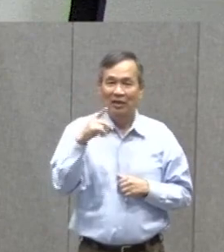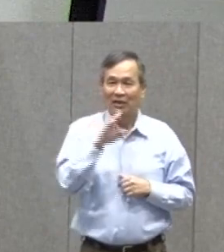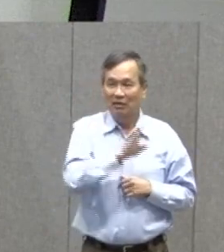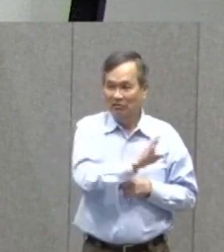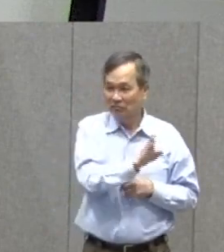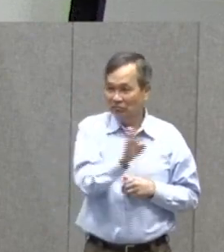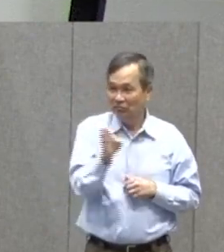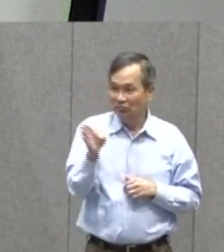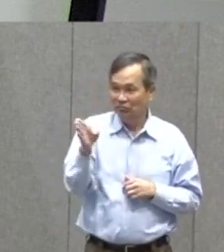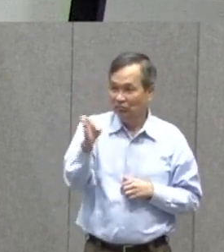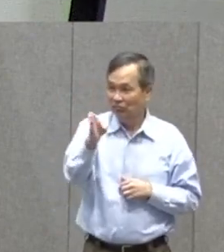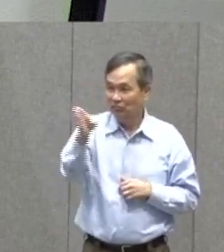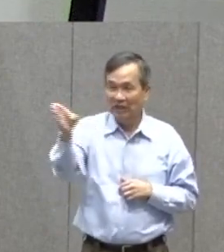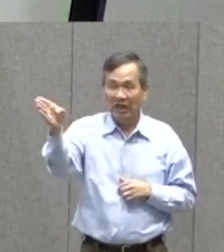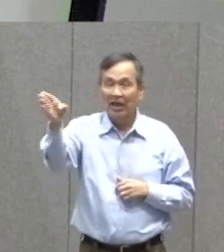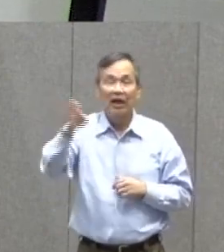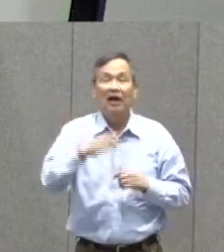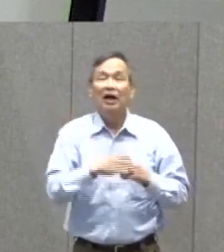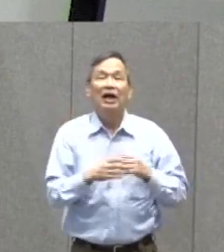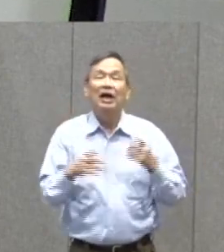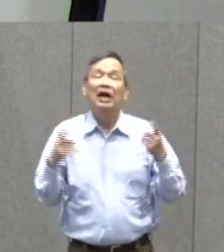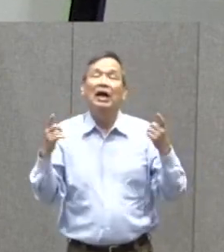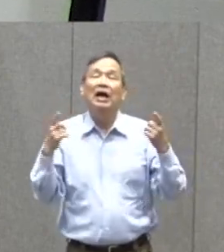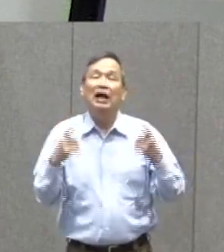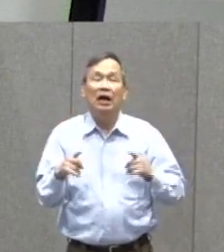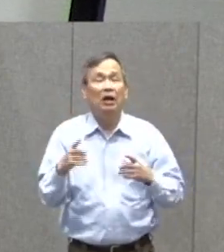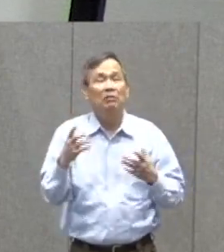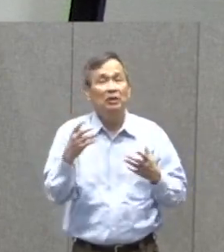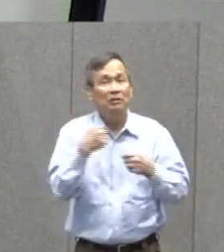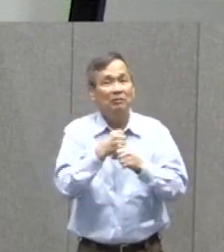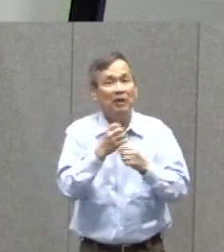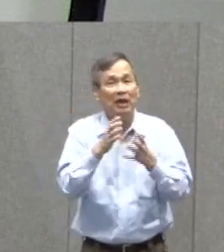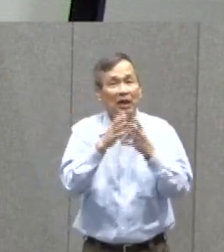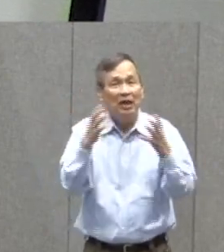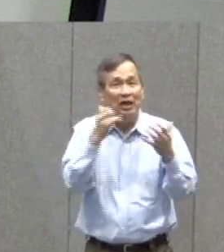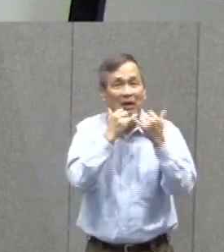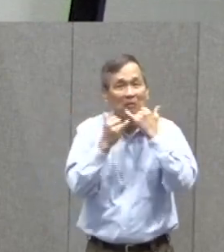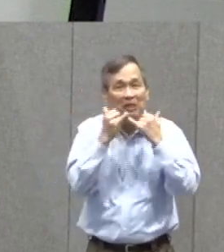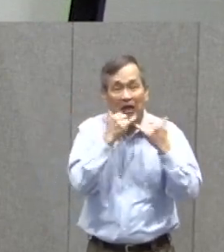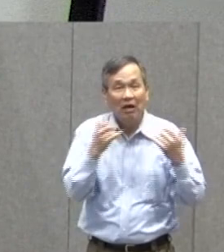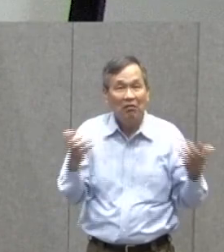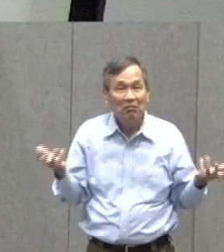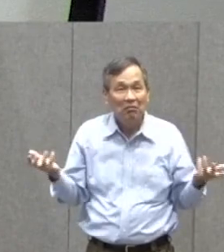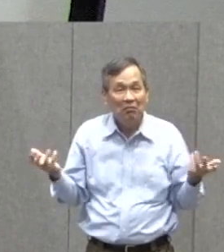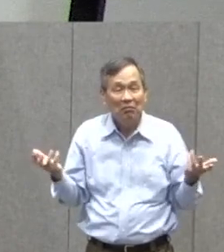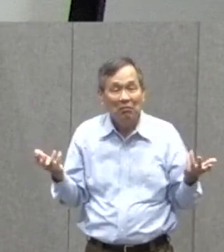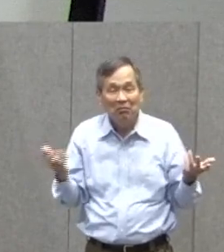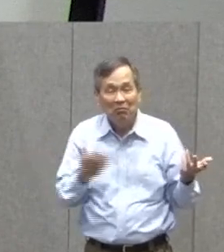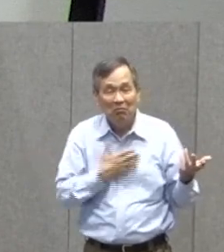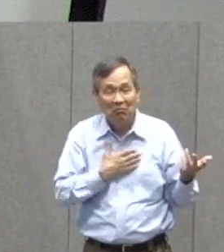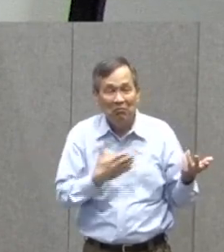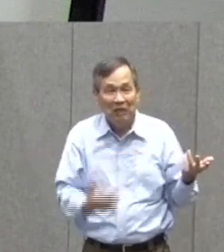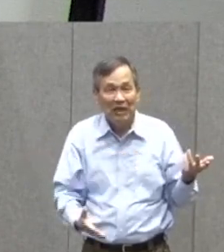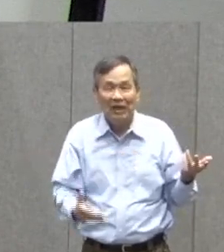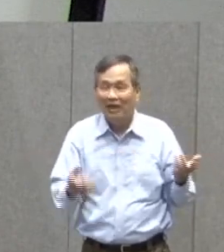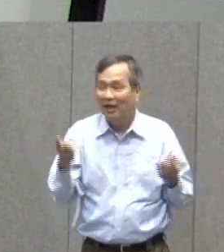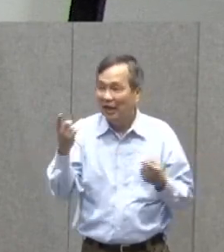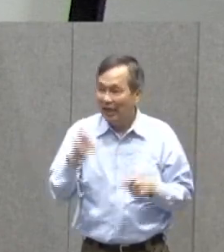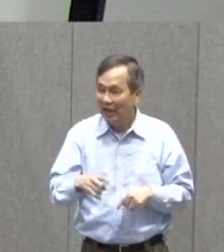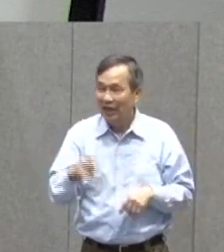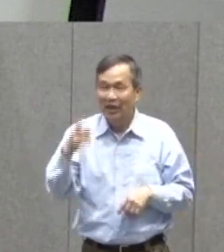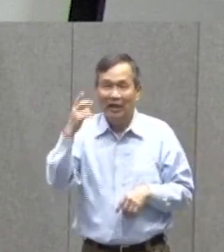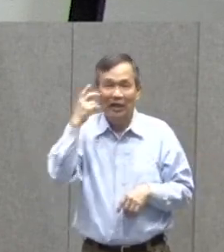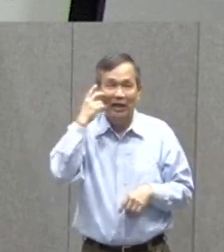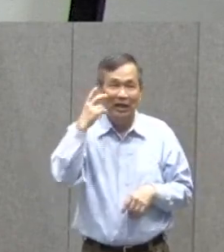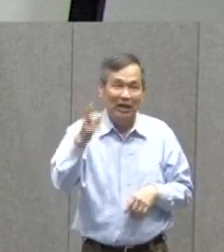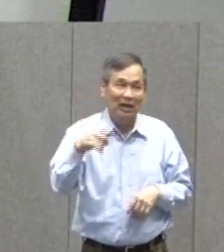that. And it says, we made lots of mistakes. So they made a lot of mistakes. You can see that they jumped into a